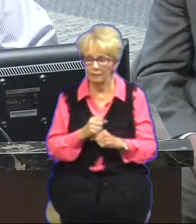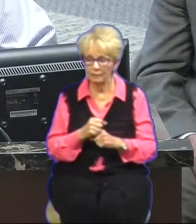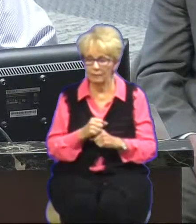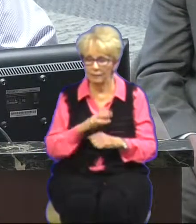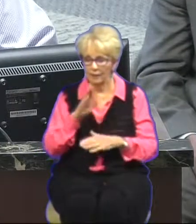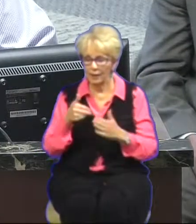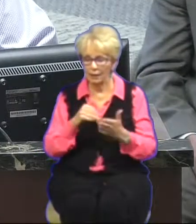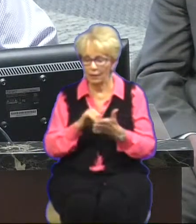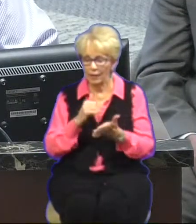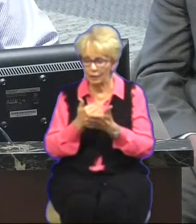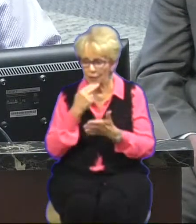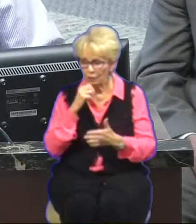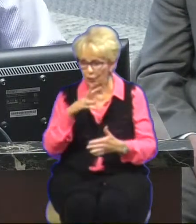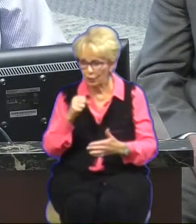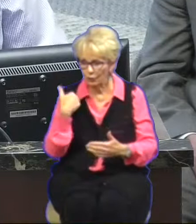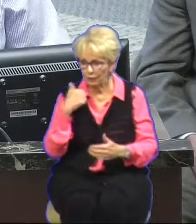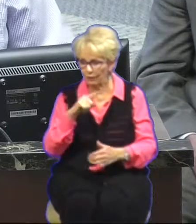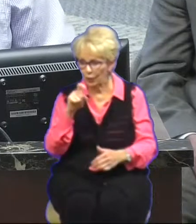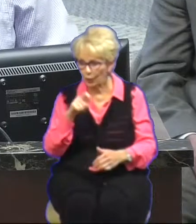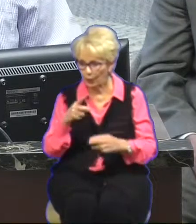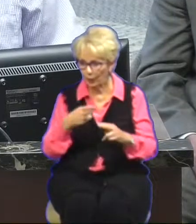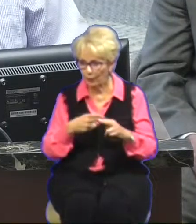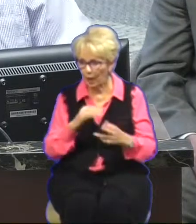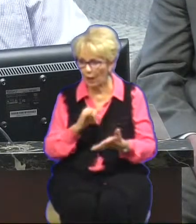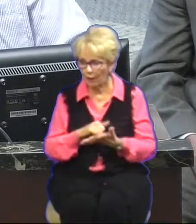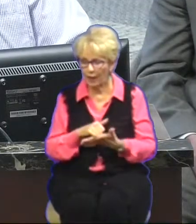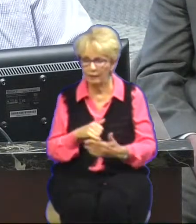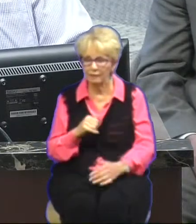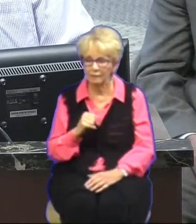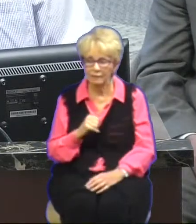All of that is good news, so if you have any questions about that.